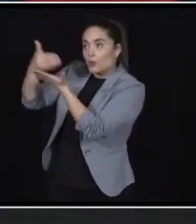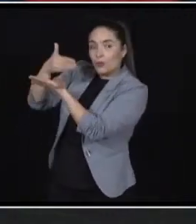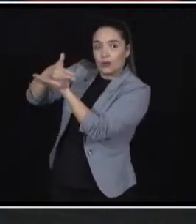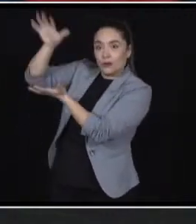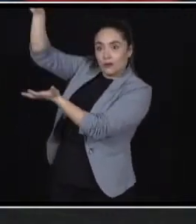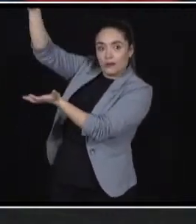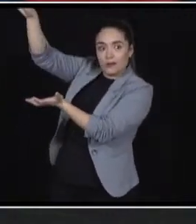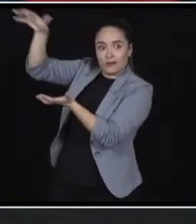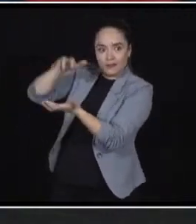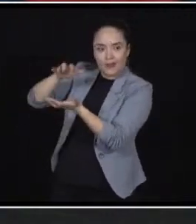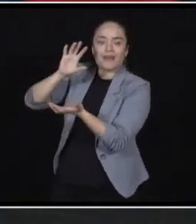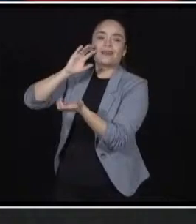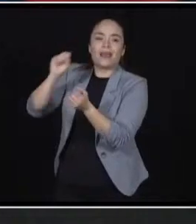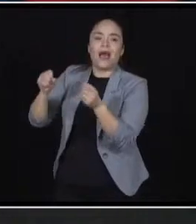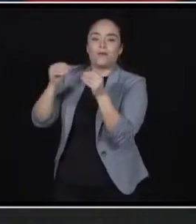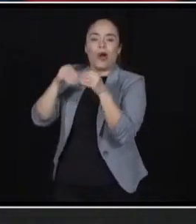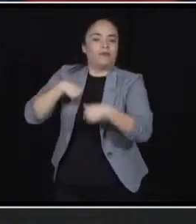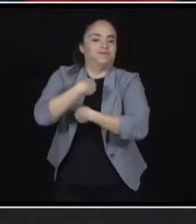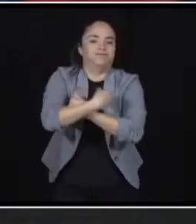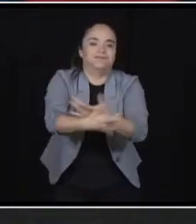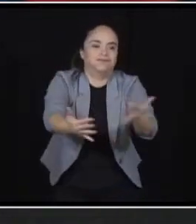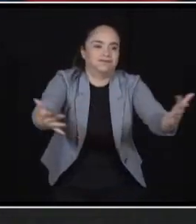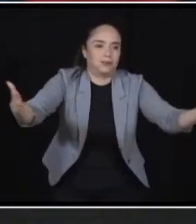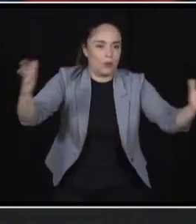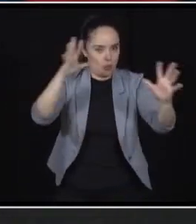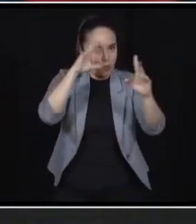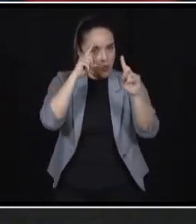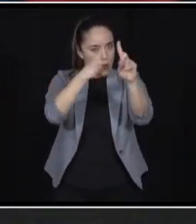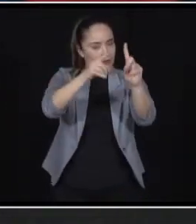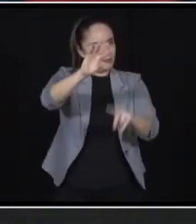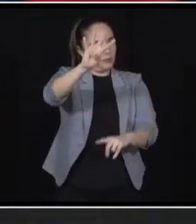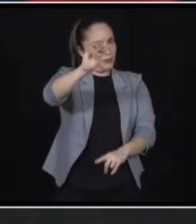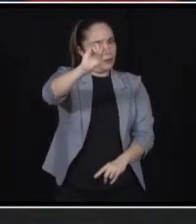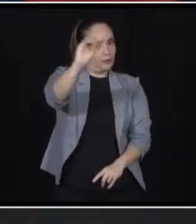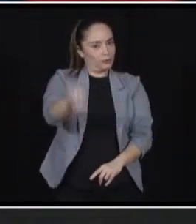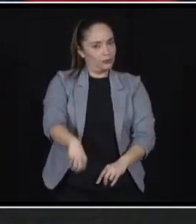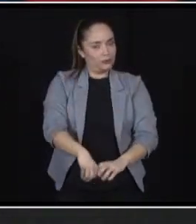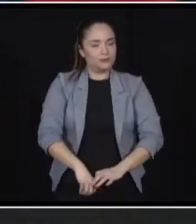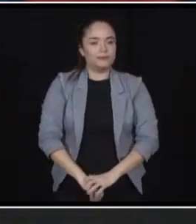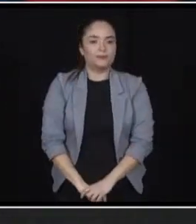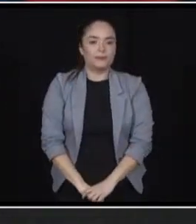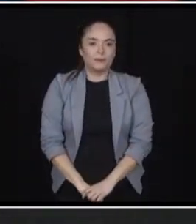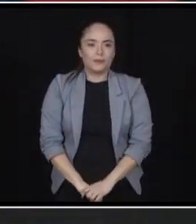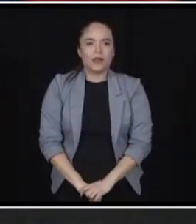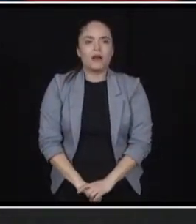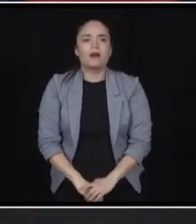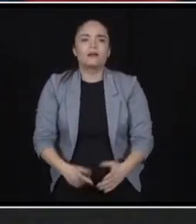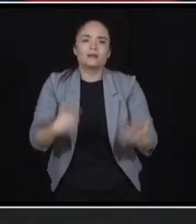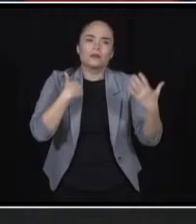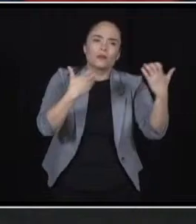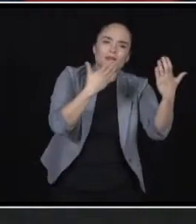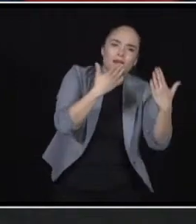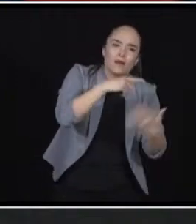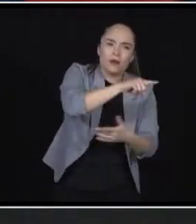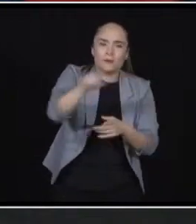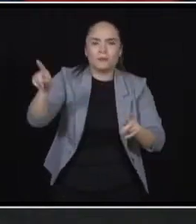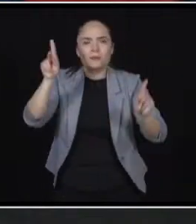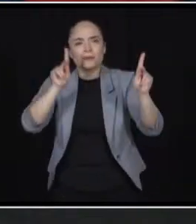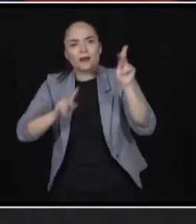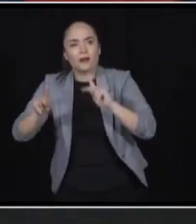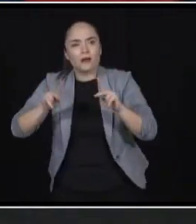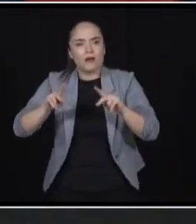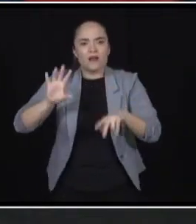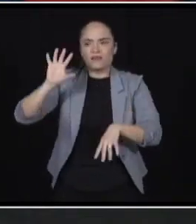those targets. And I want to thank all the people out there at the mass vaccination centers, the primary care docs, the